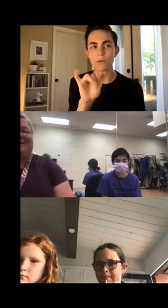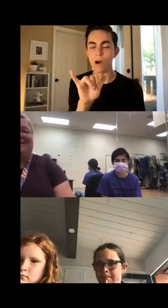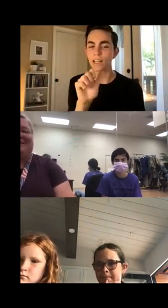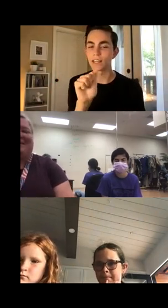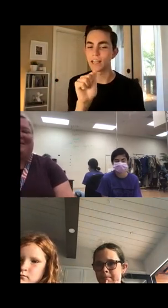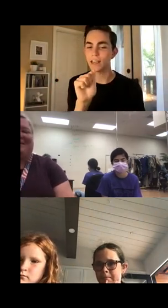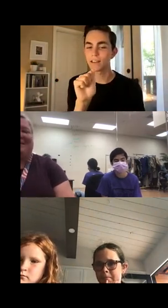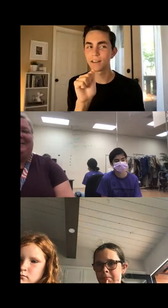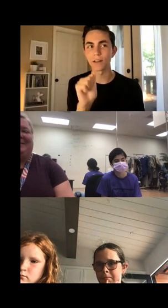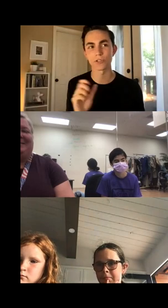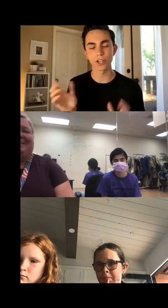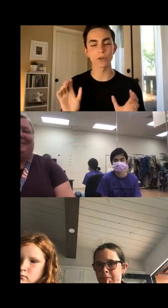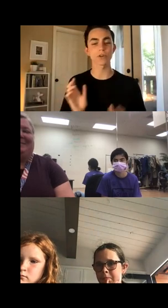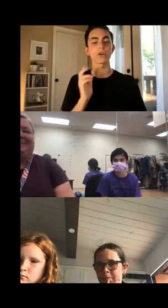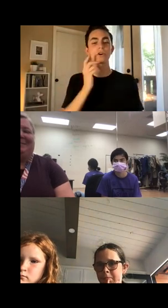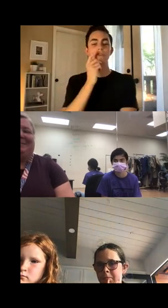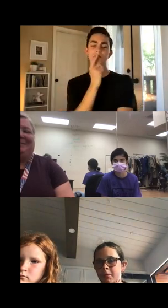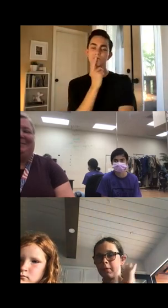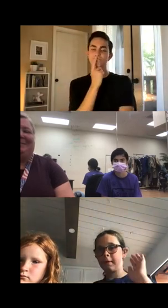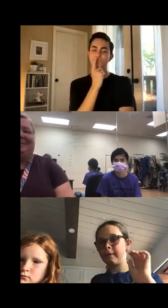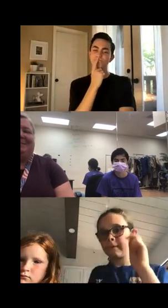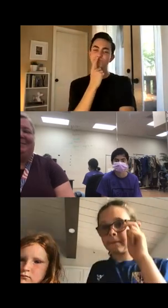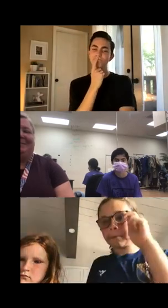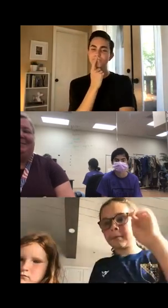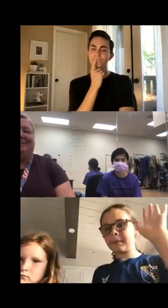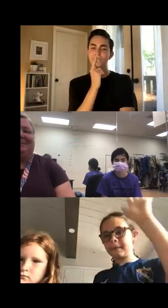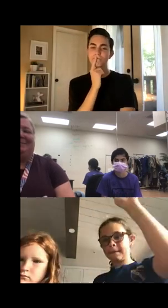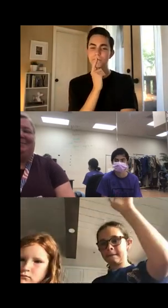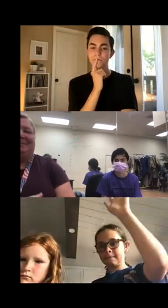T, a Y, and an A. And we're talking about cars.